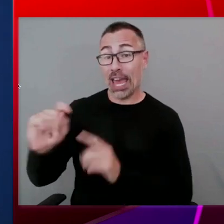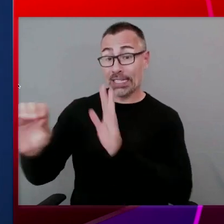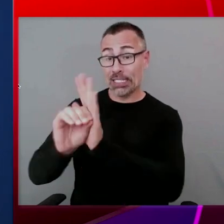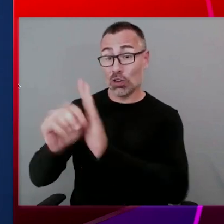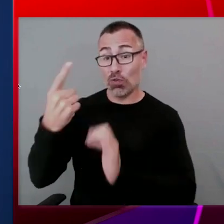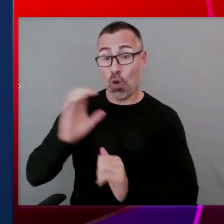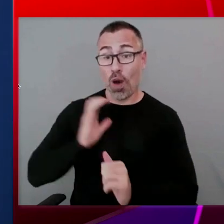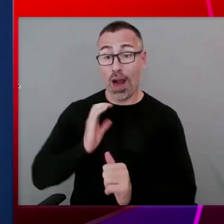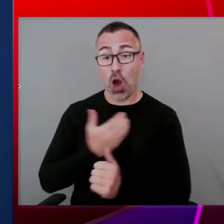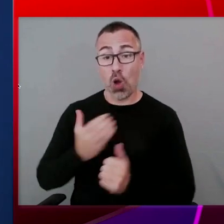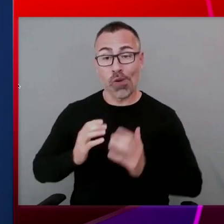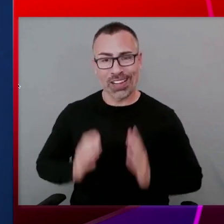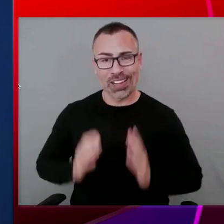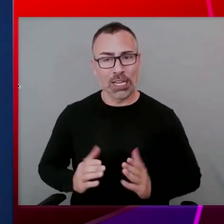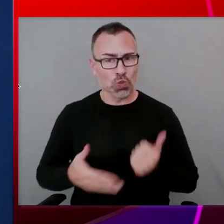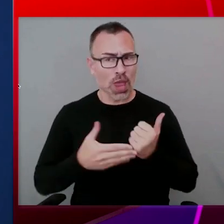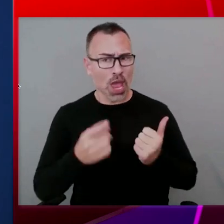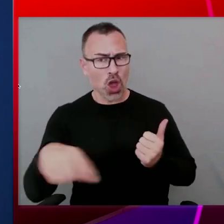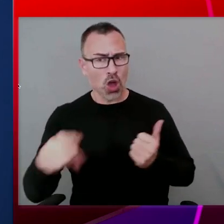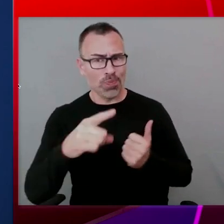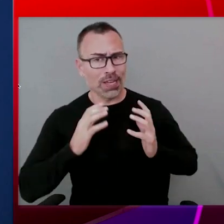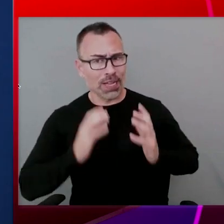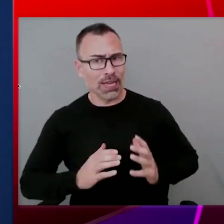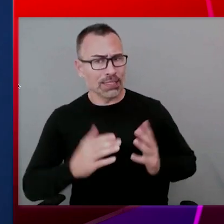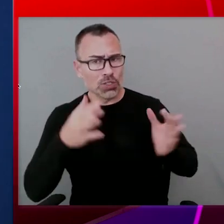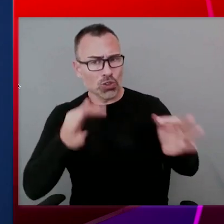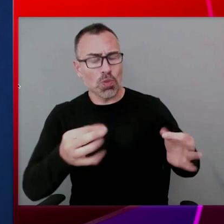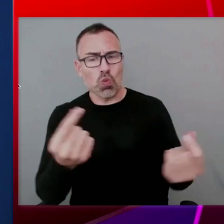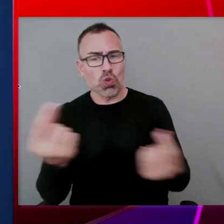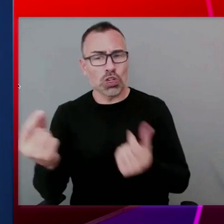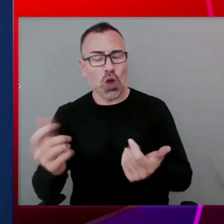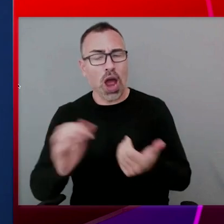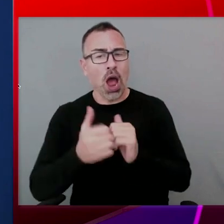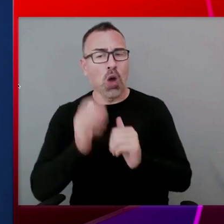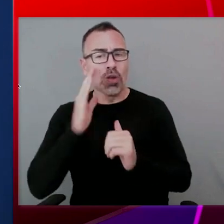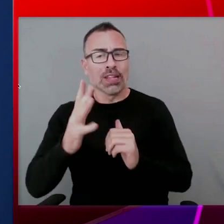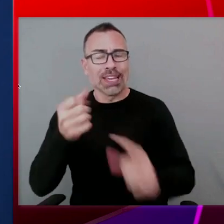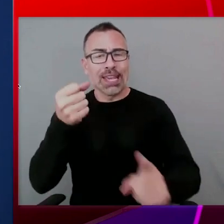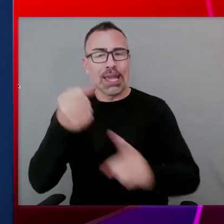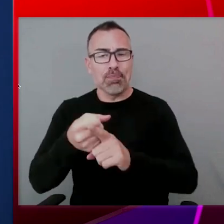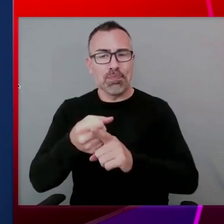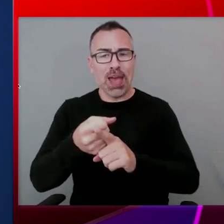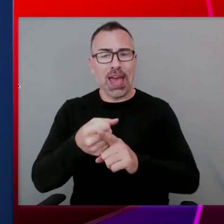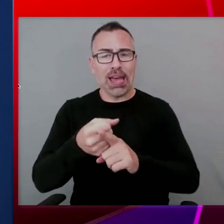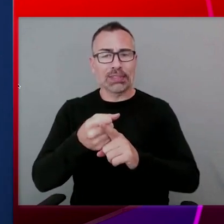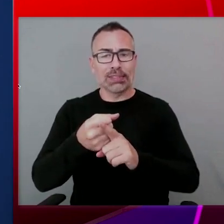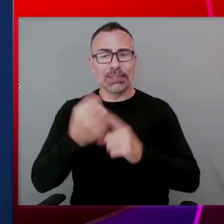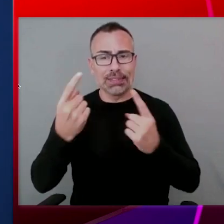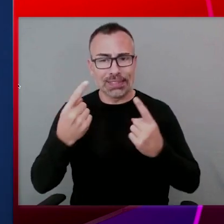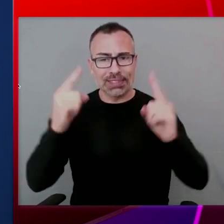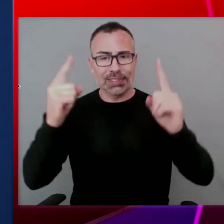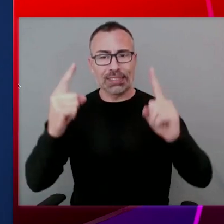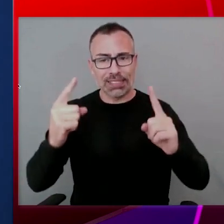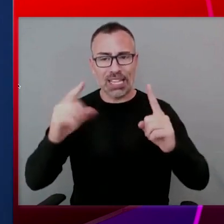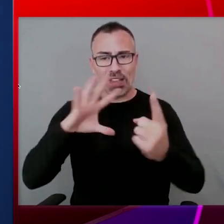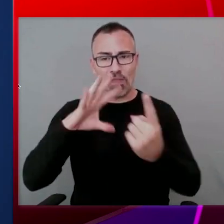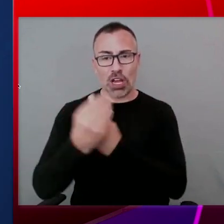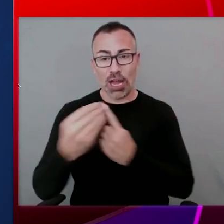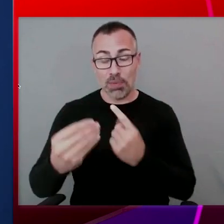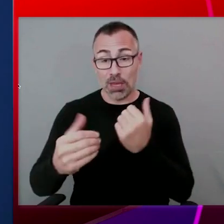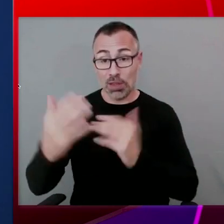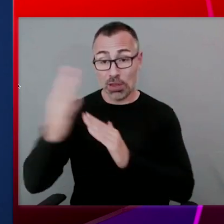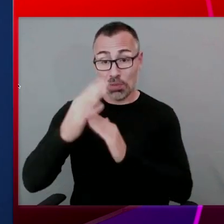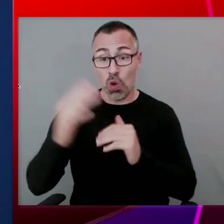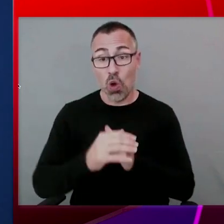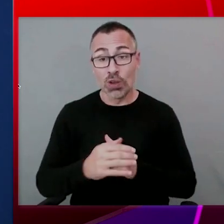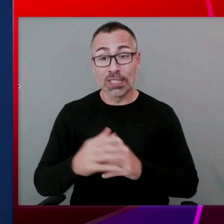out, what should they do, where will they make the biggest climate impact, and how do they manage that progress. And that also interconnects